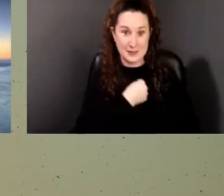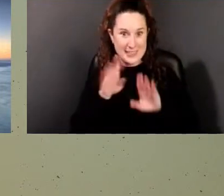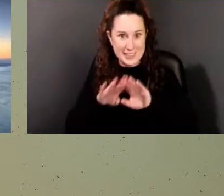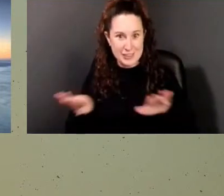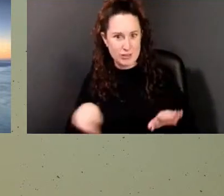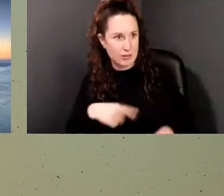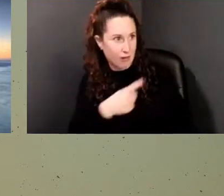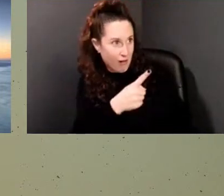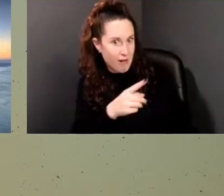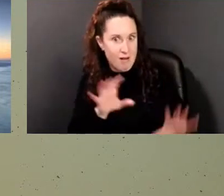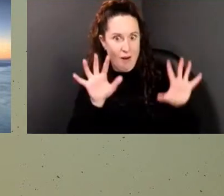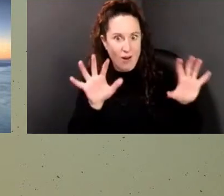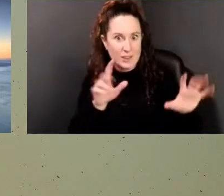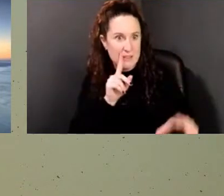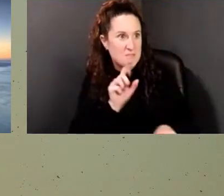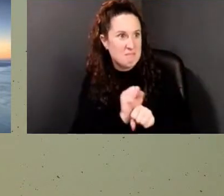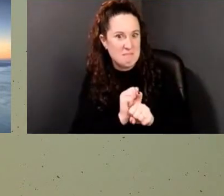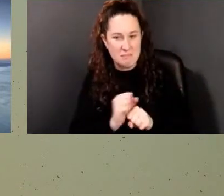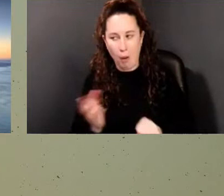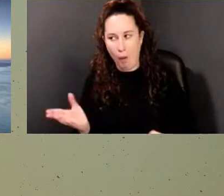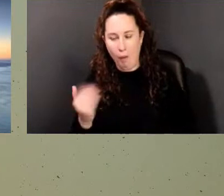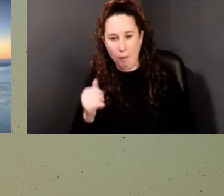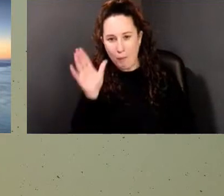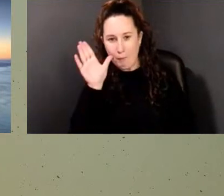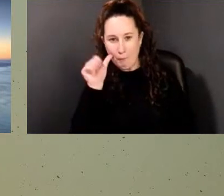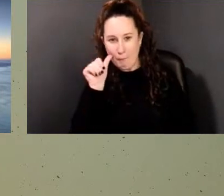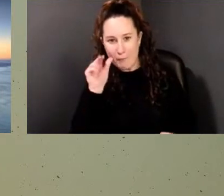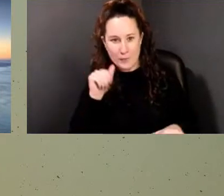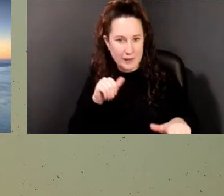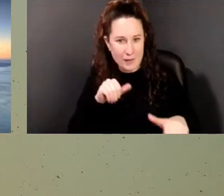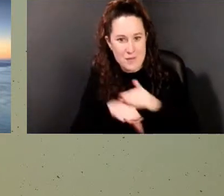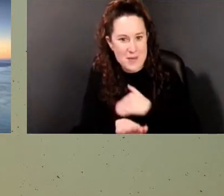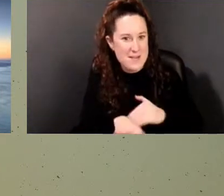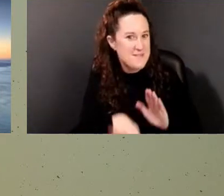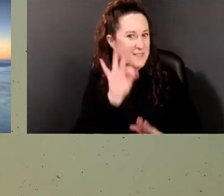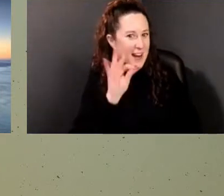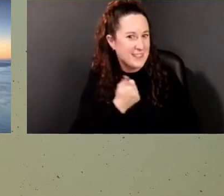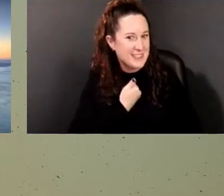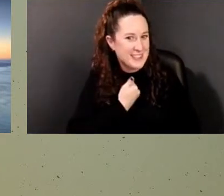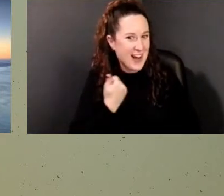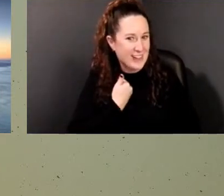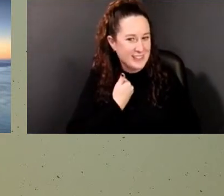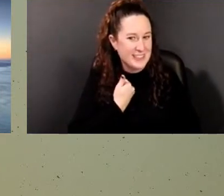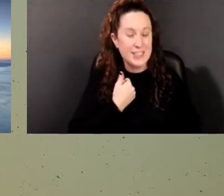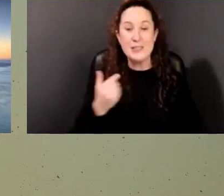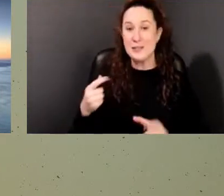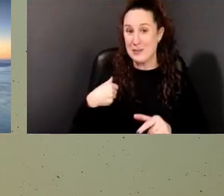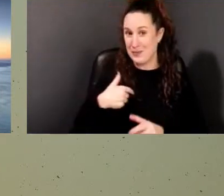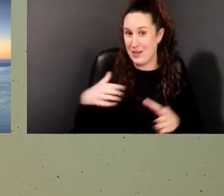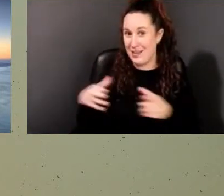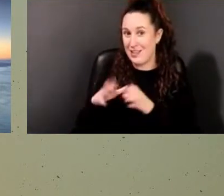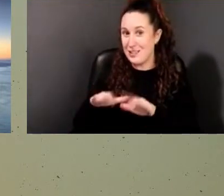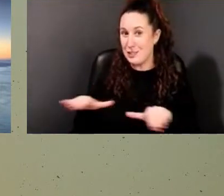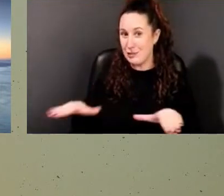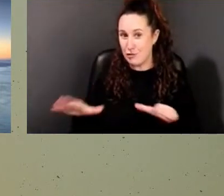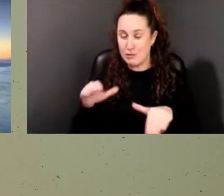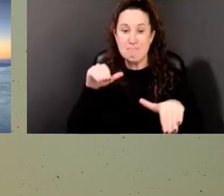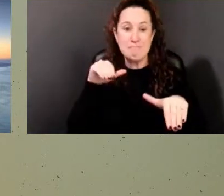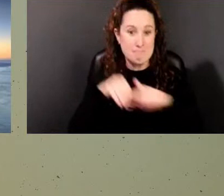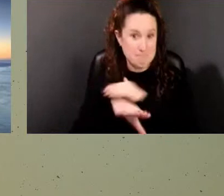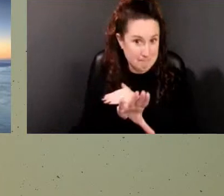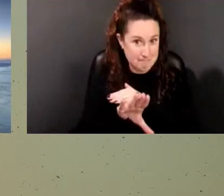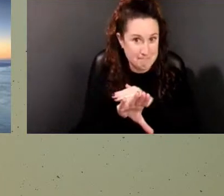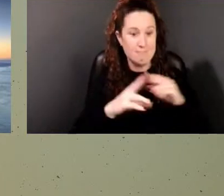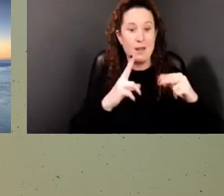just said it was haunted. So we had to find out for ourselves, and we went downstairs into the